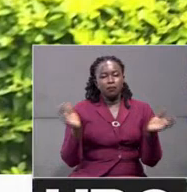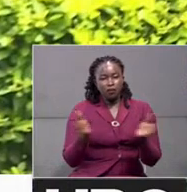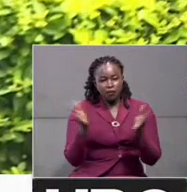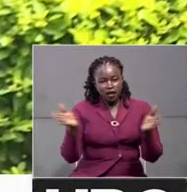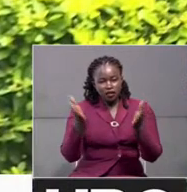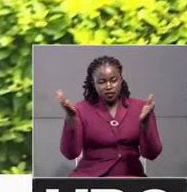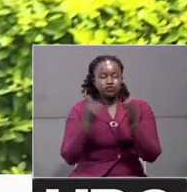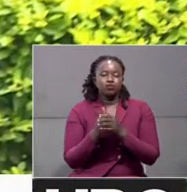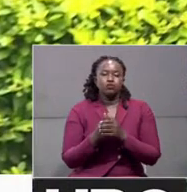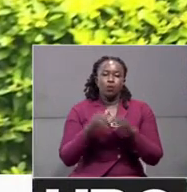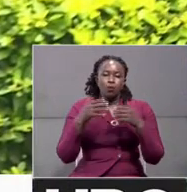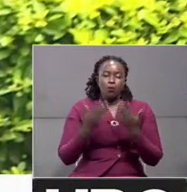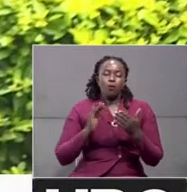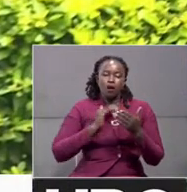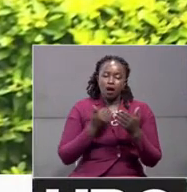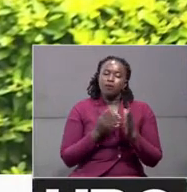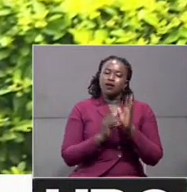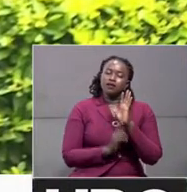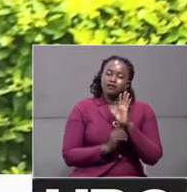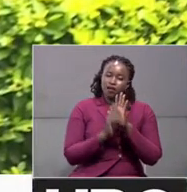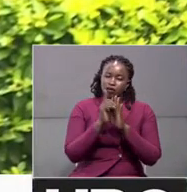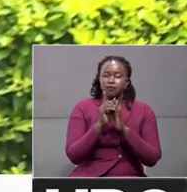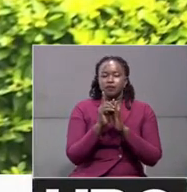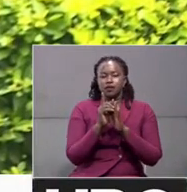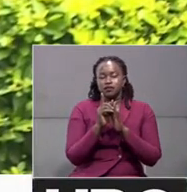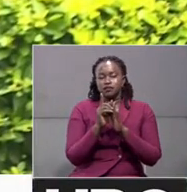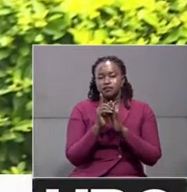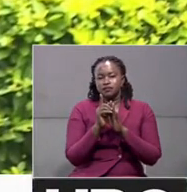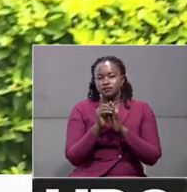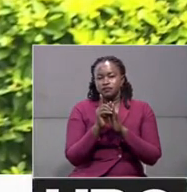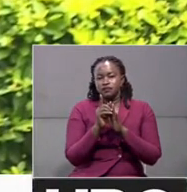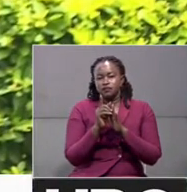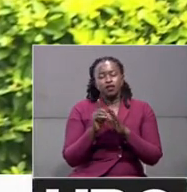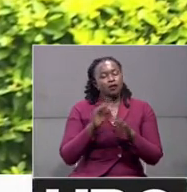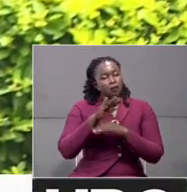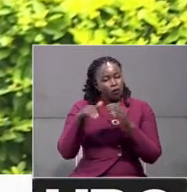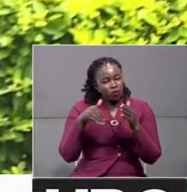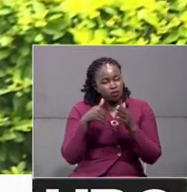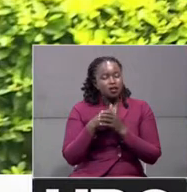oba enkulakulana yafe ye bona bagagaware